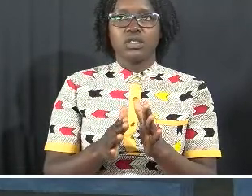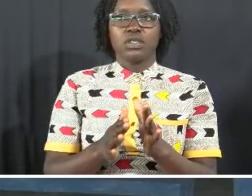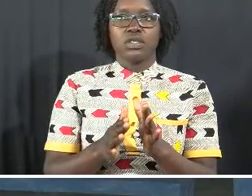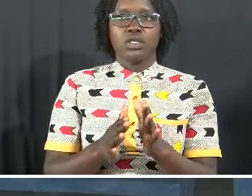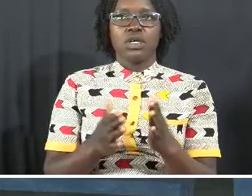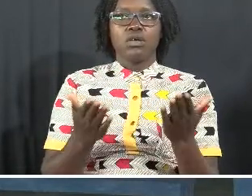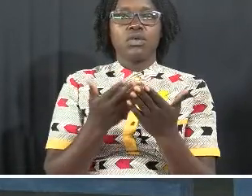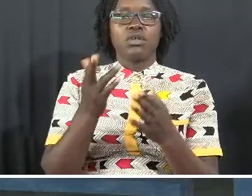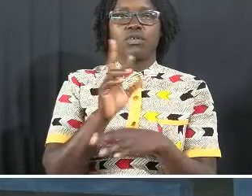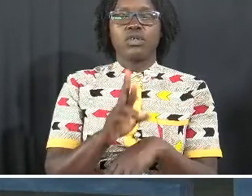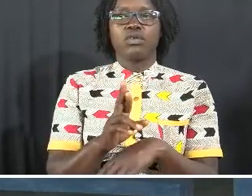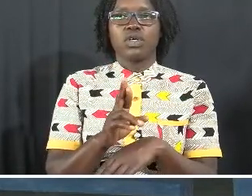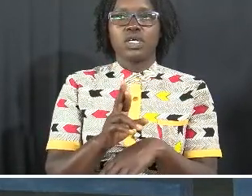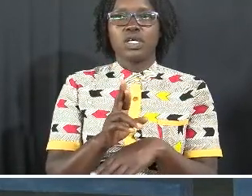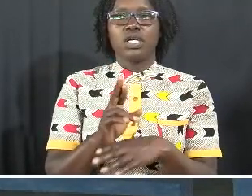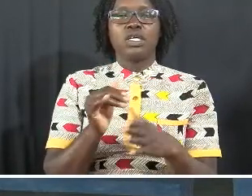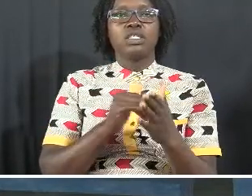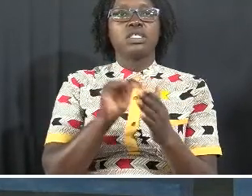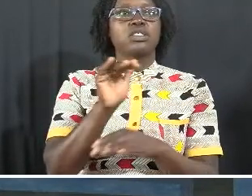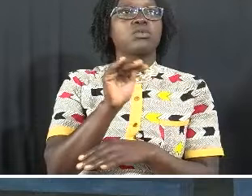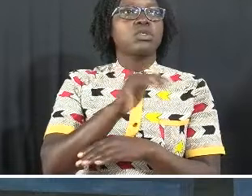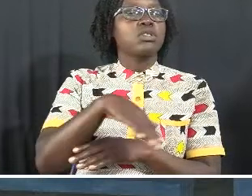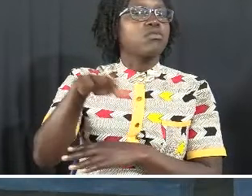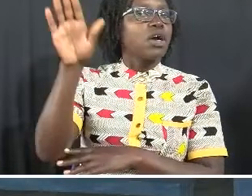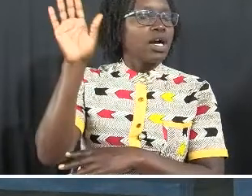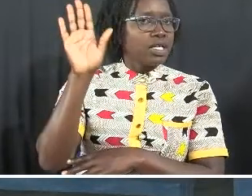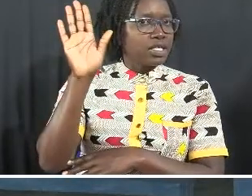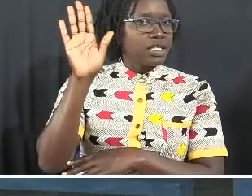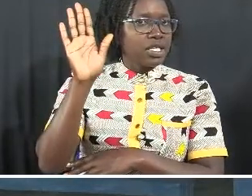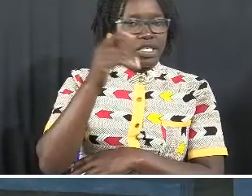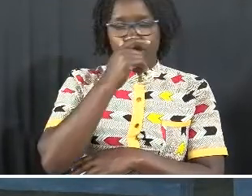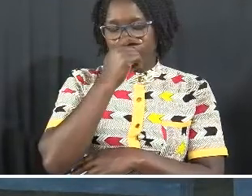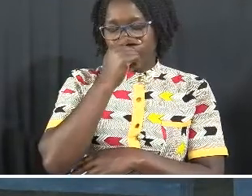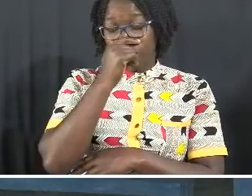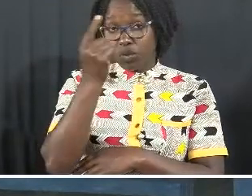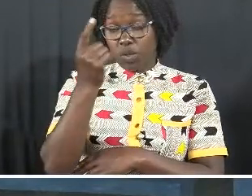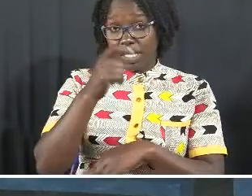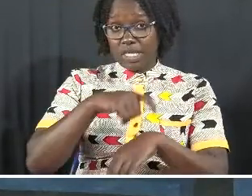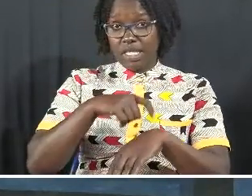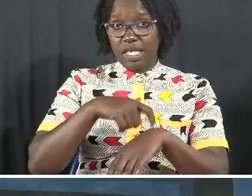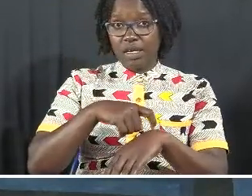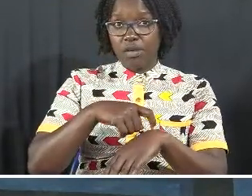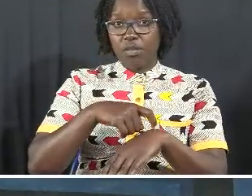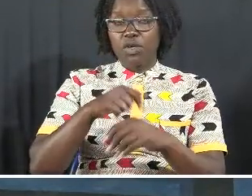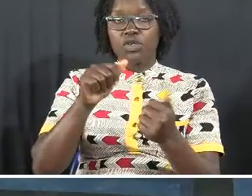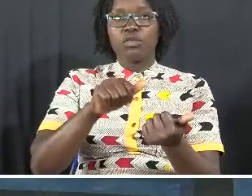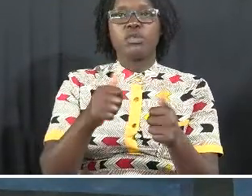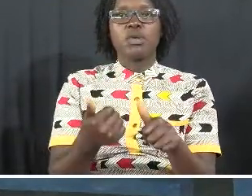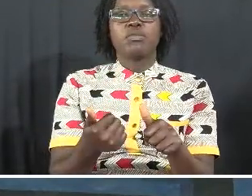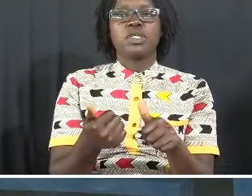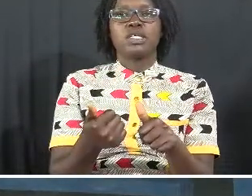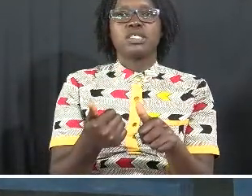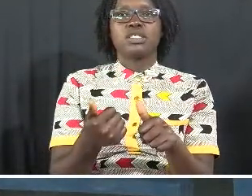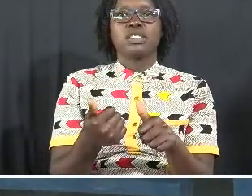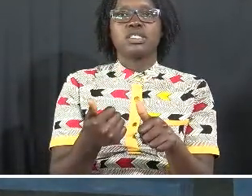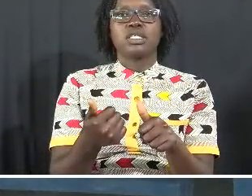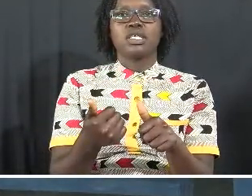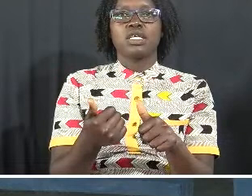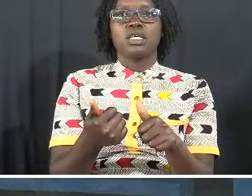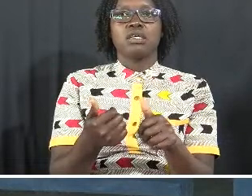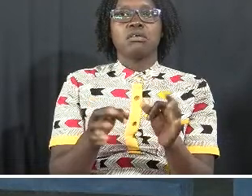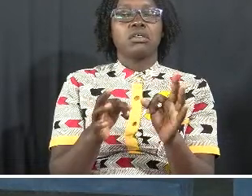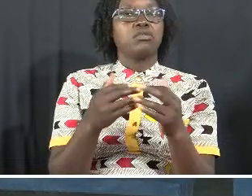Wherever you are, I just request you to raise up your hand if you wish that one time soon you may be baptized. If there is such a